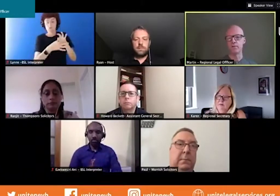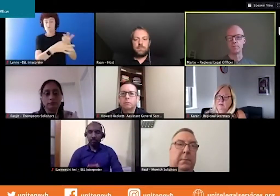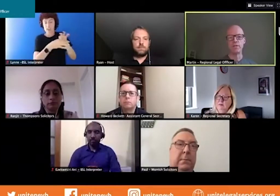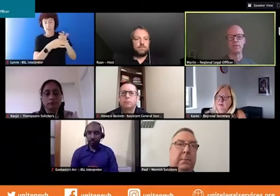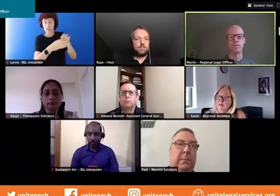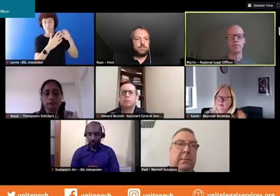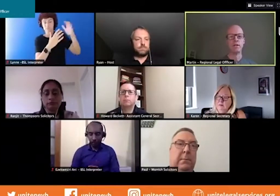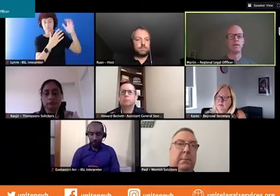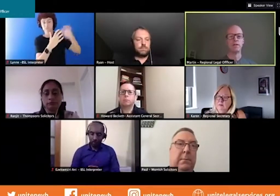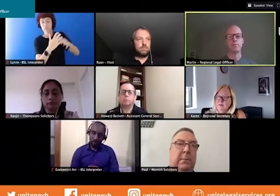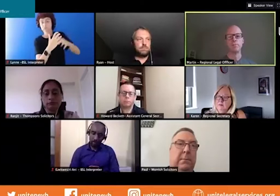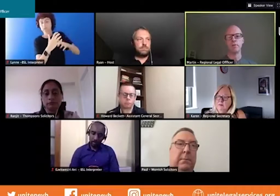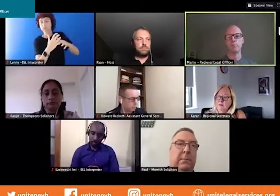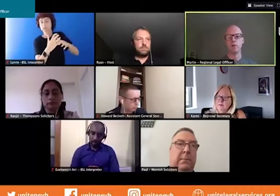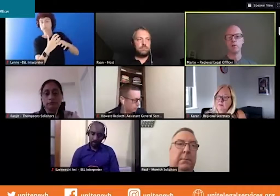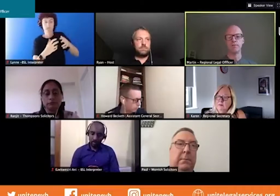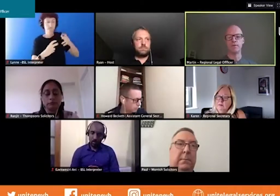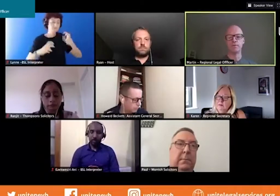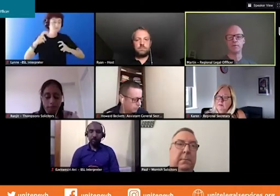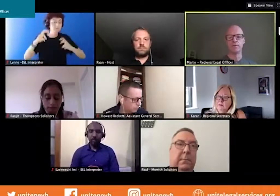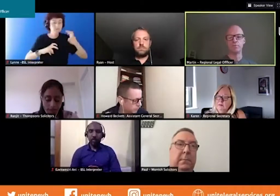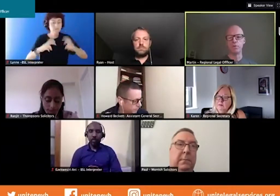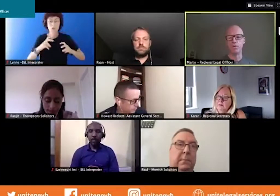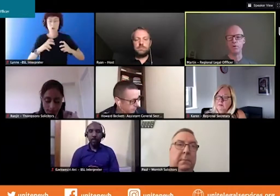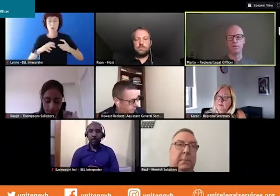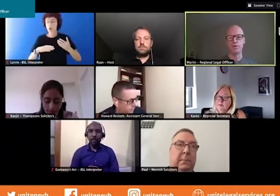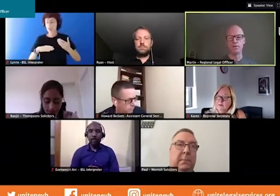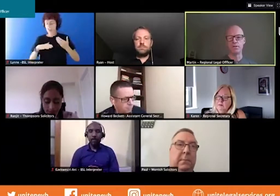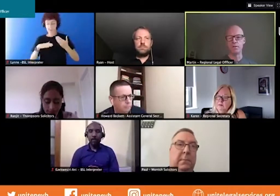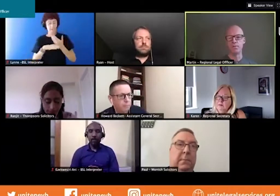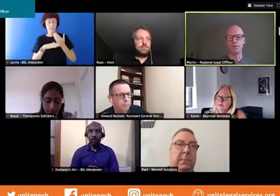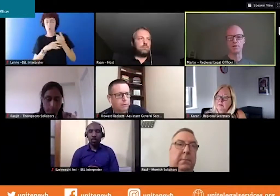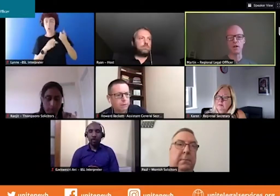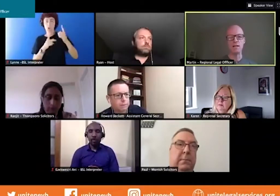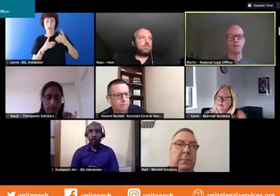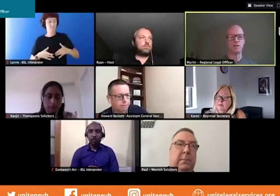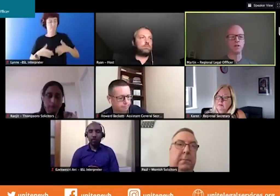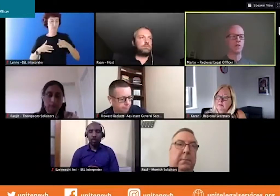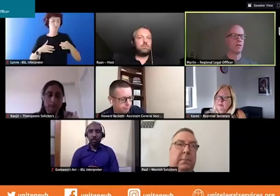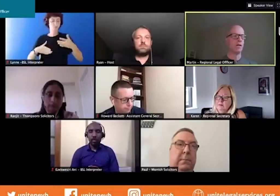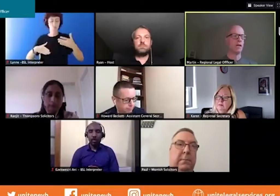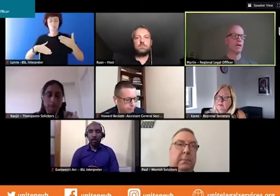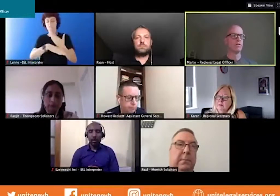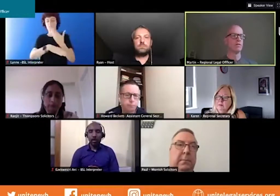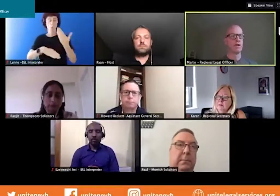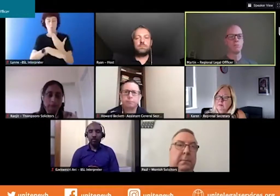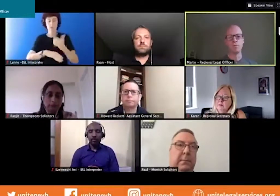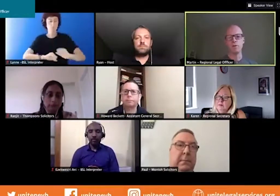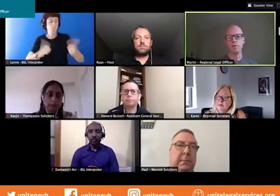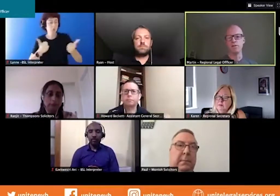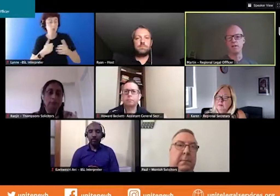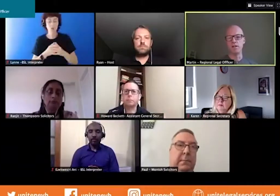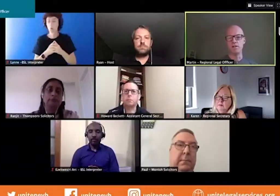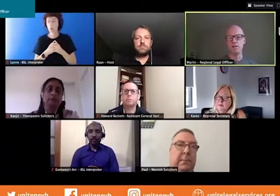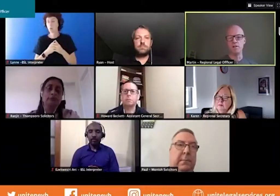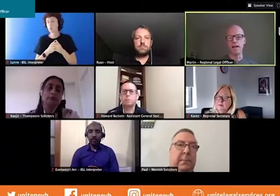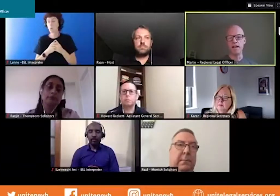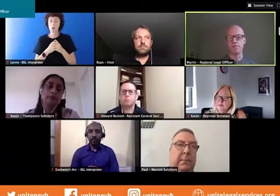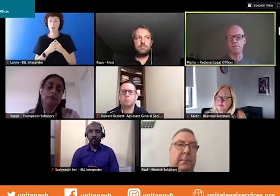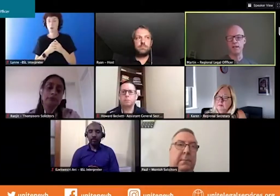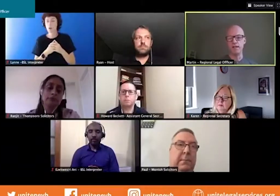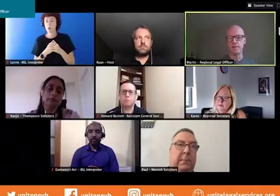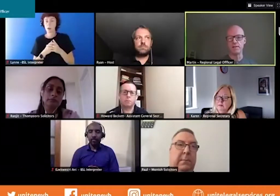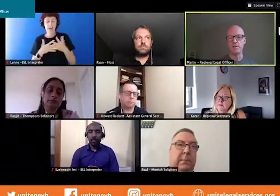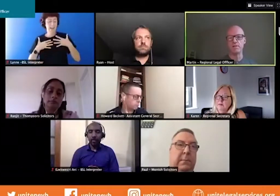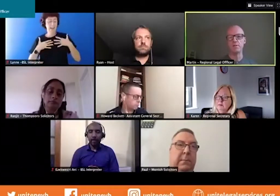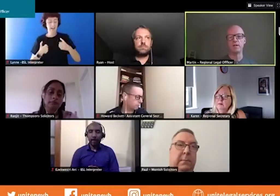some reason. Maybe the employer feels somebody's performance is not up to scratch. Sometimes we see these with